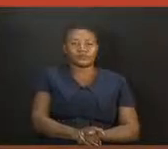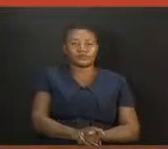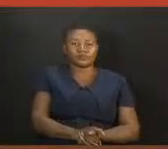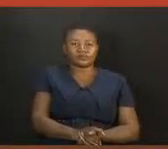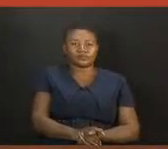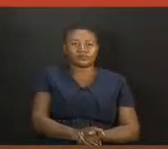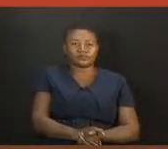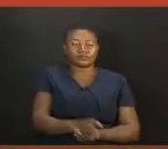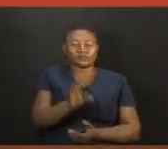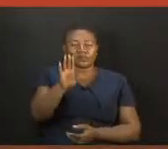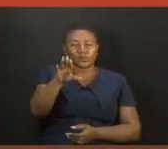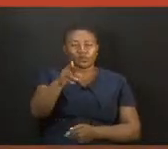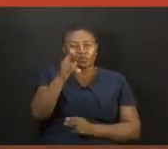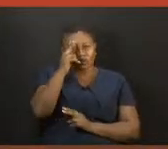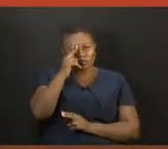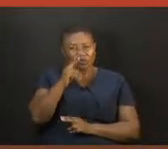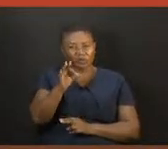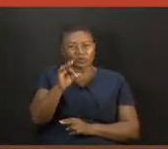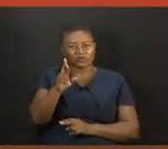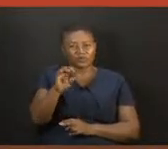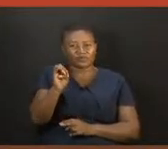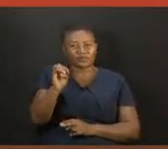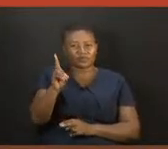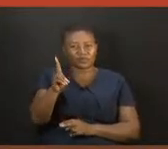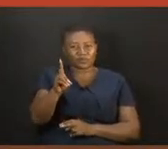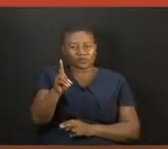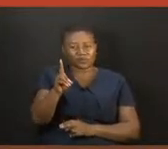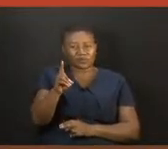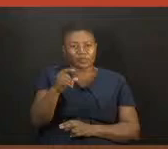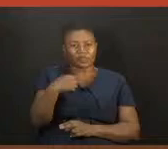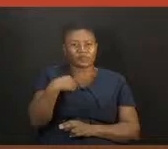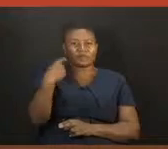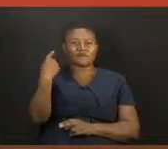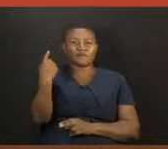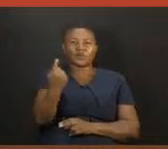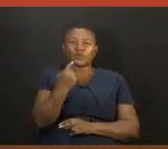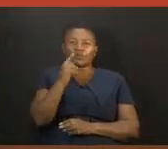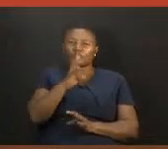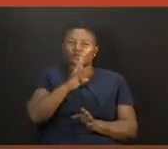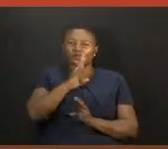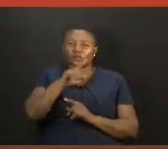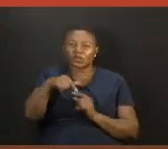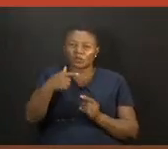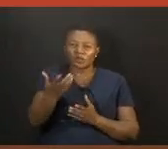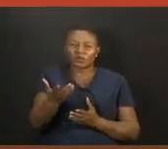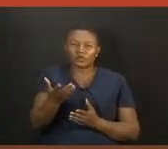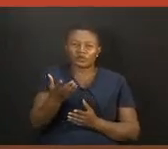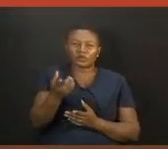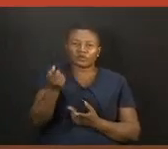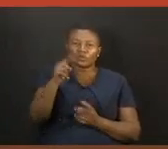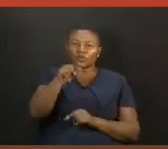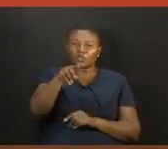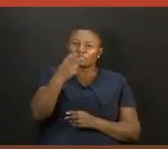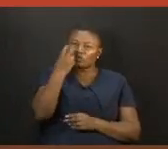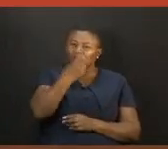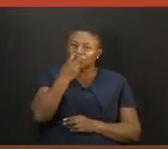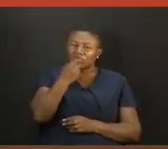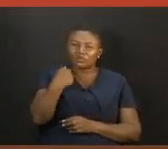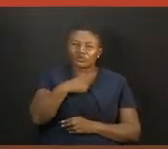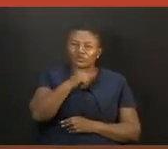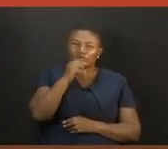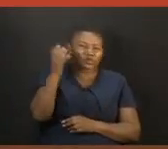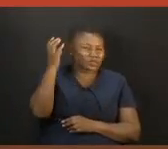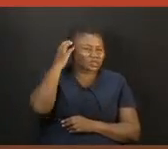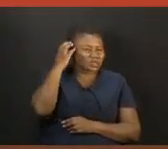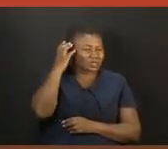Honorable Fresche, I think I've always been talking about the fact that when you speak, you don't hear it